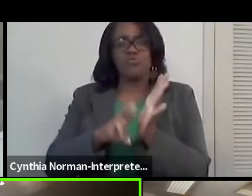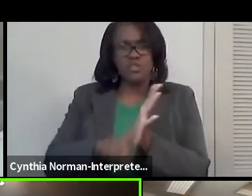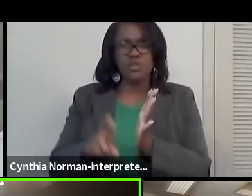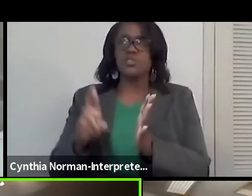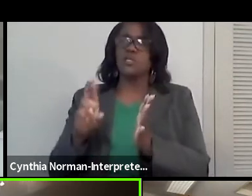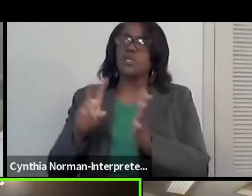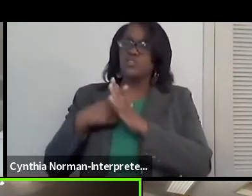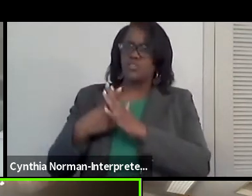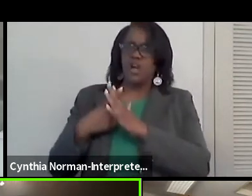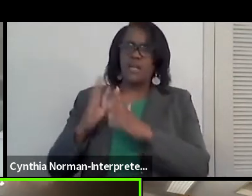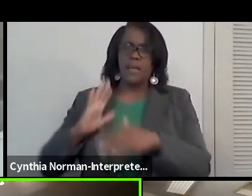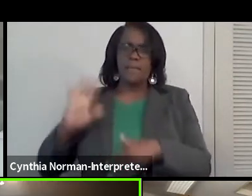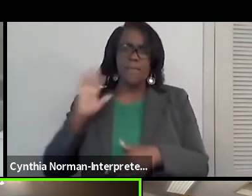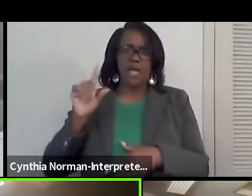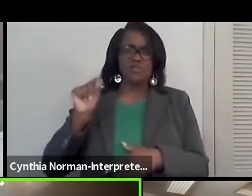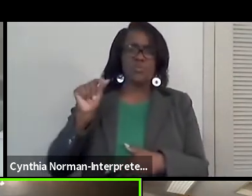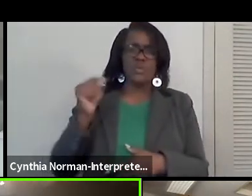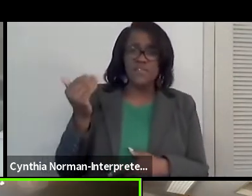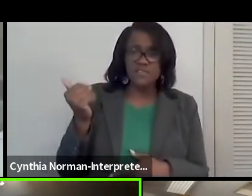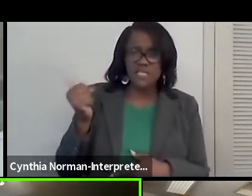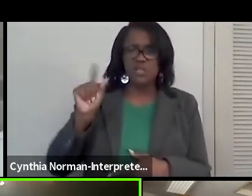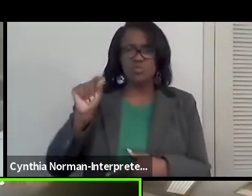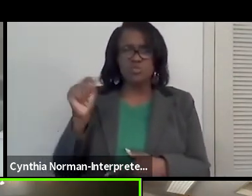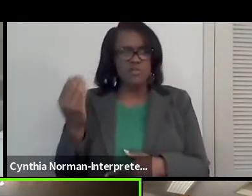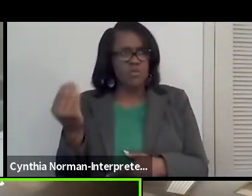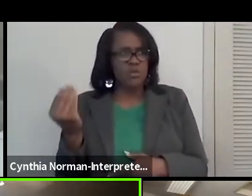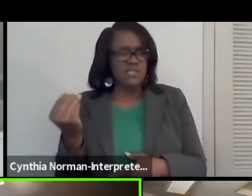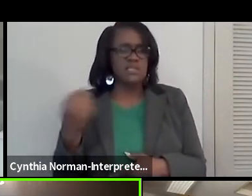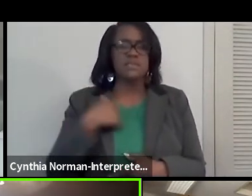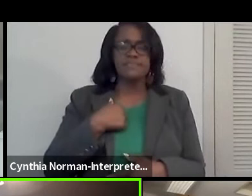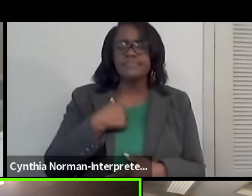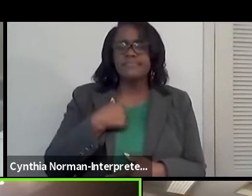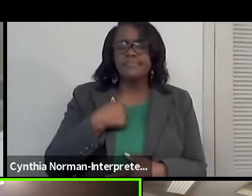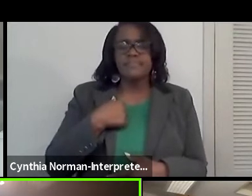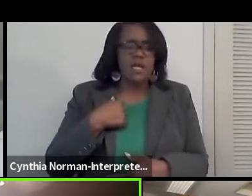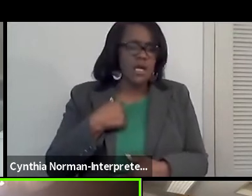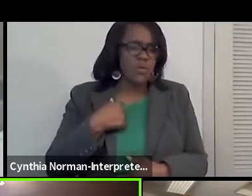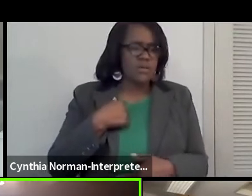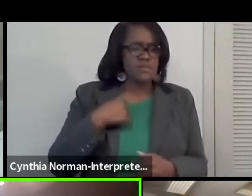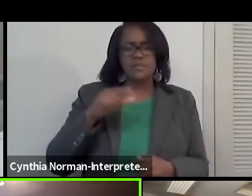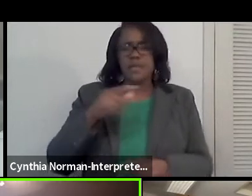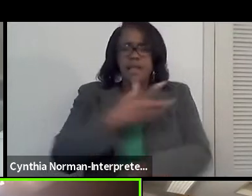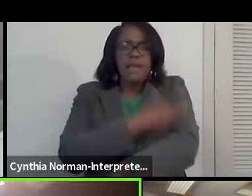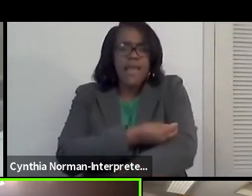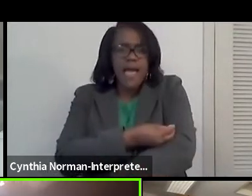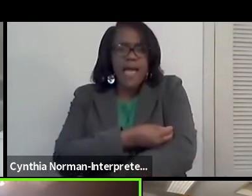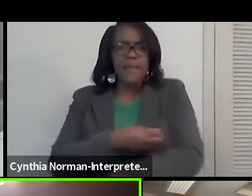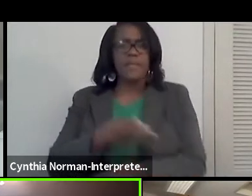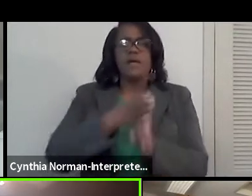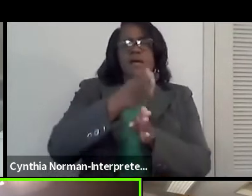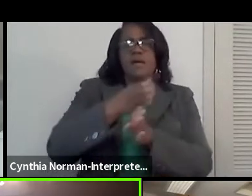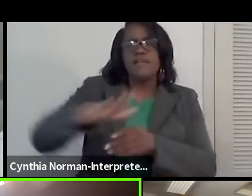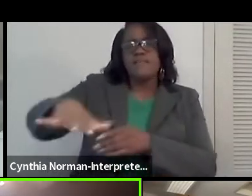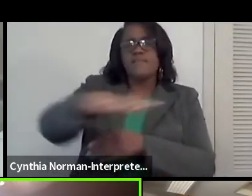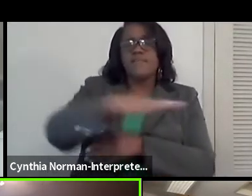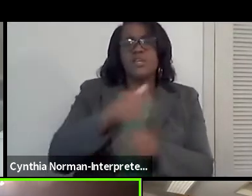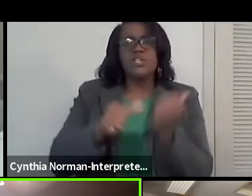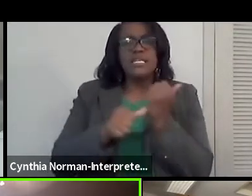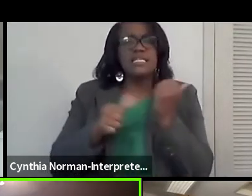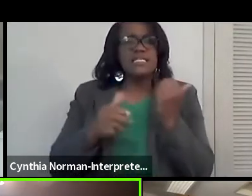in 2015, 2014. I was a lab and field assistant in